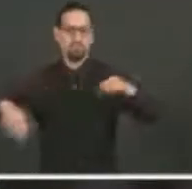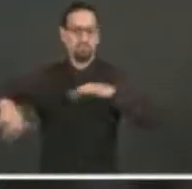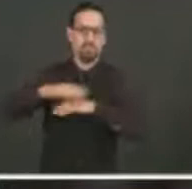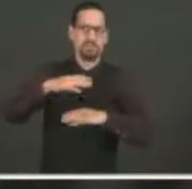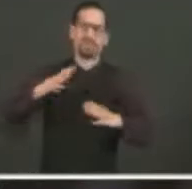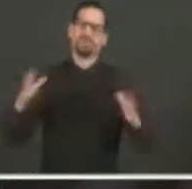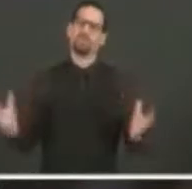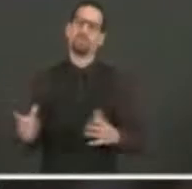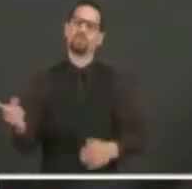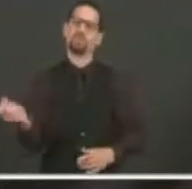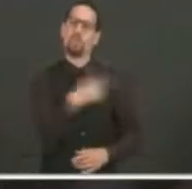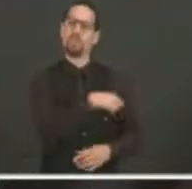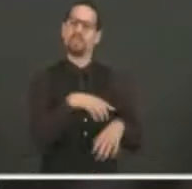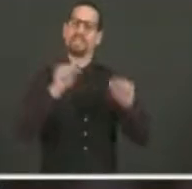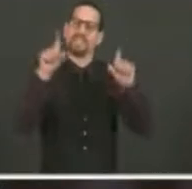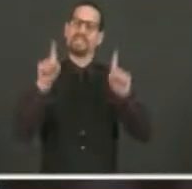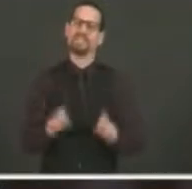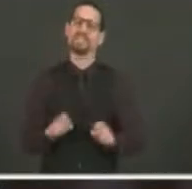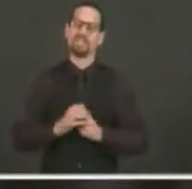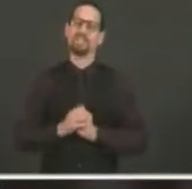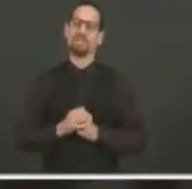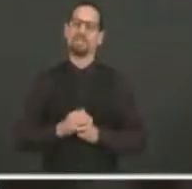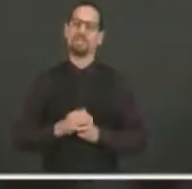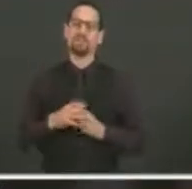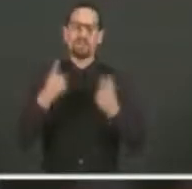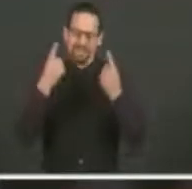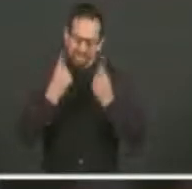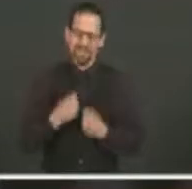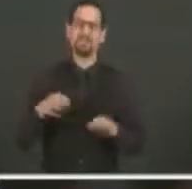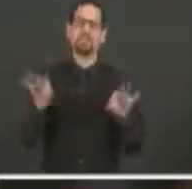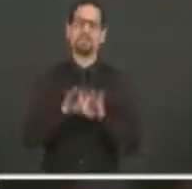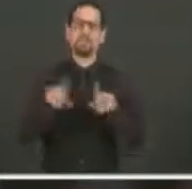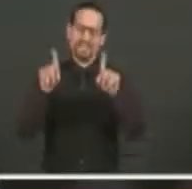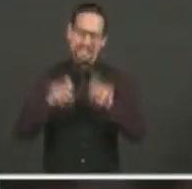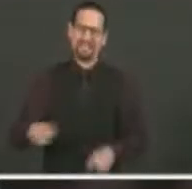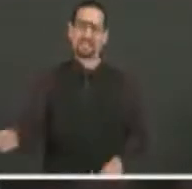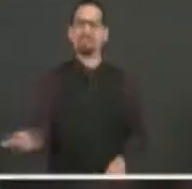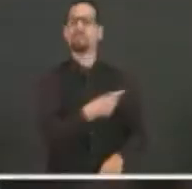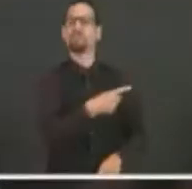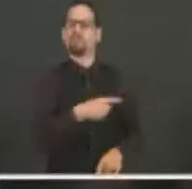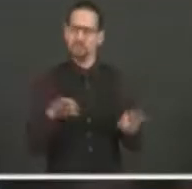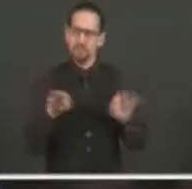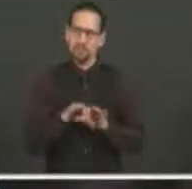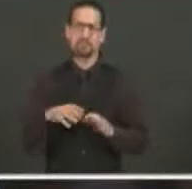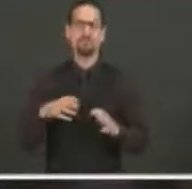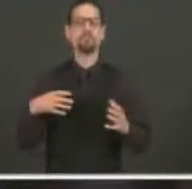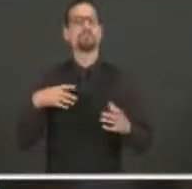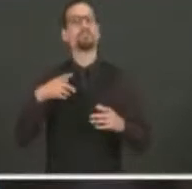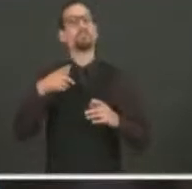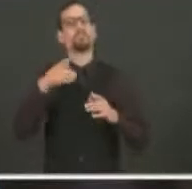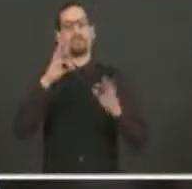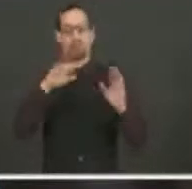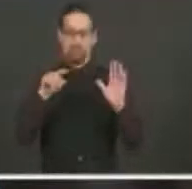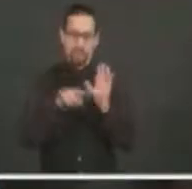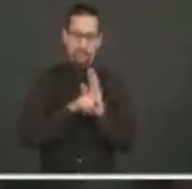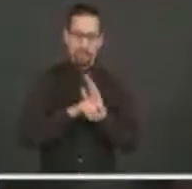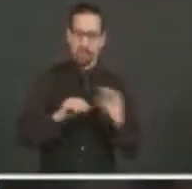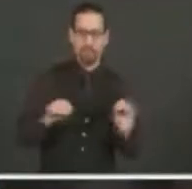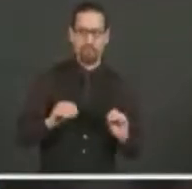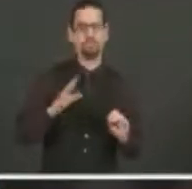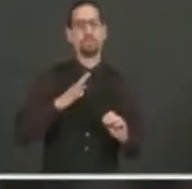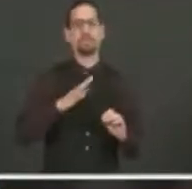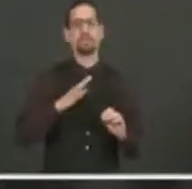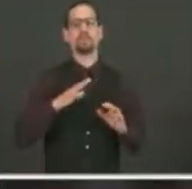well, to go ahead and get tested. We continue to encourage, regardless of your test results, to monitor